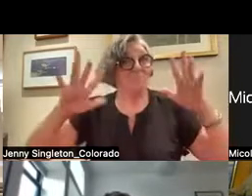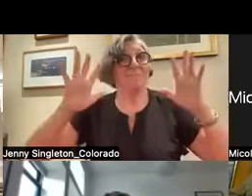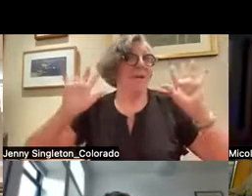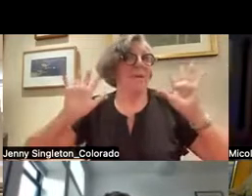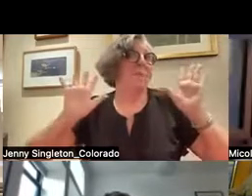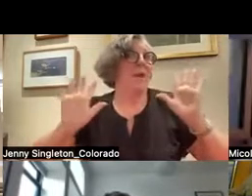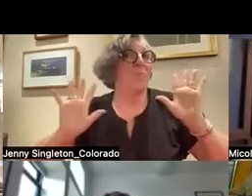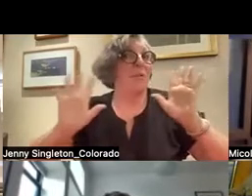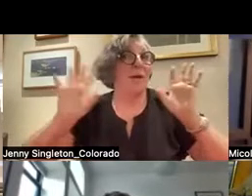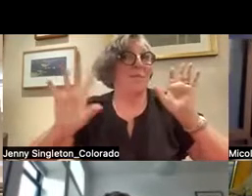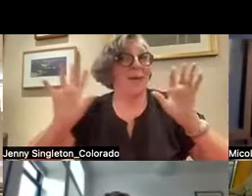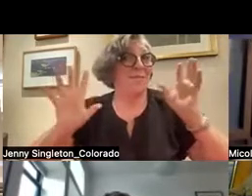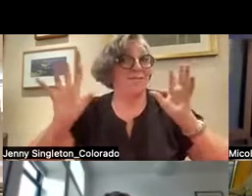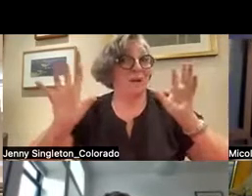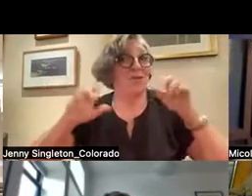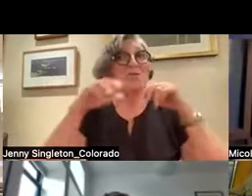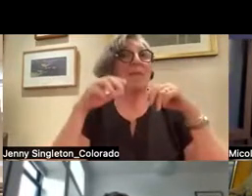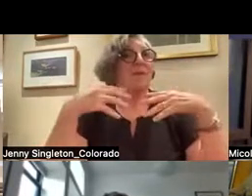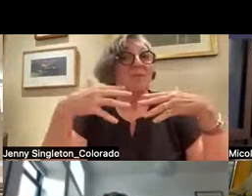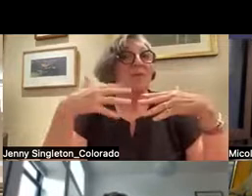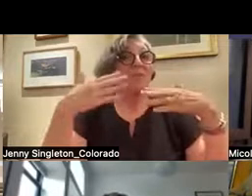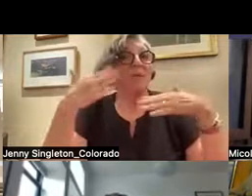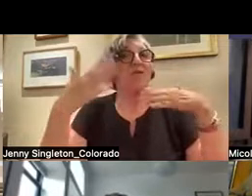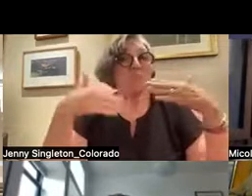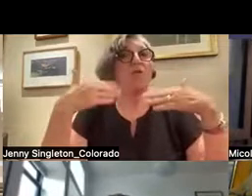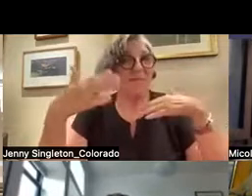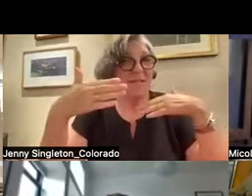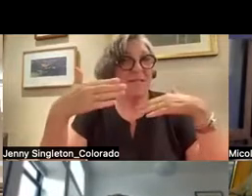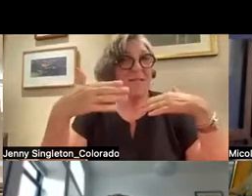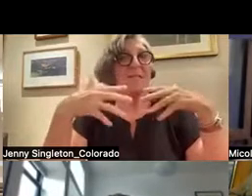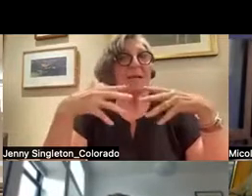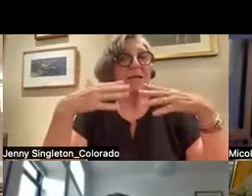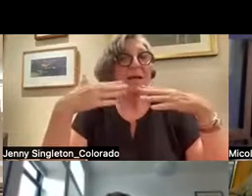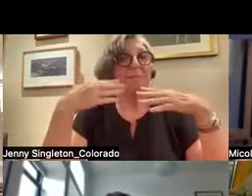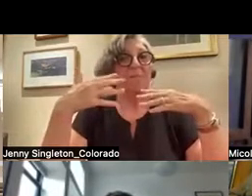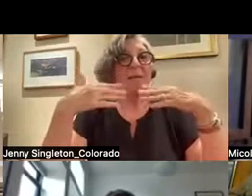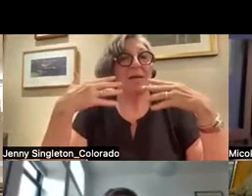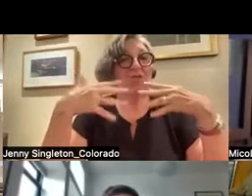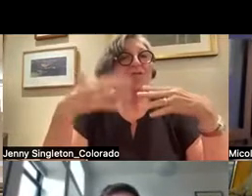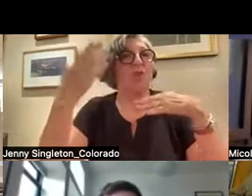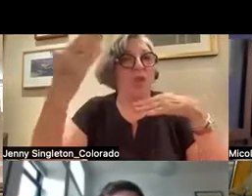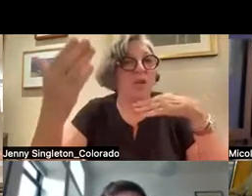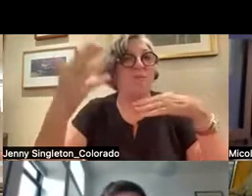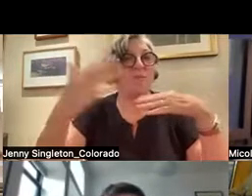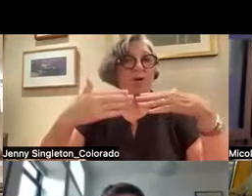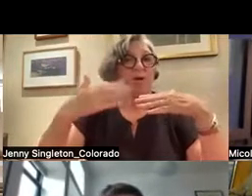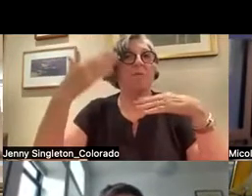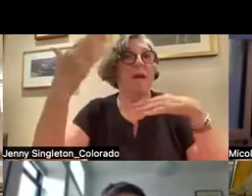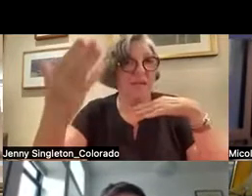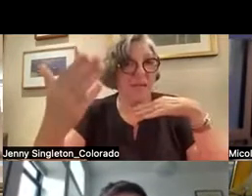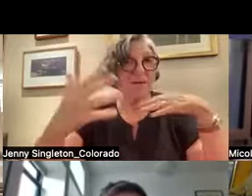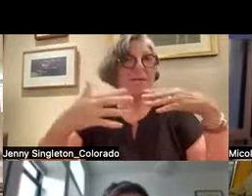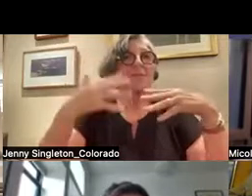be bioprogram kind of structures, but there also may be just processes that that children look